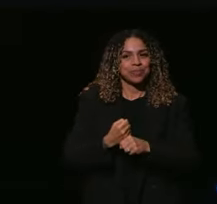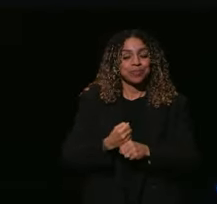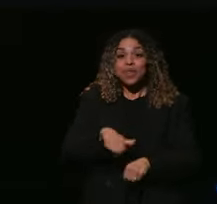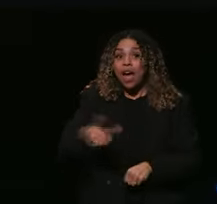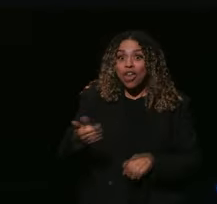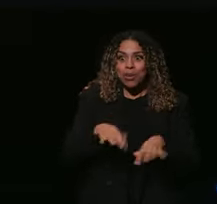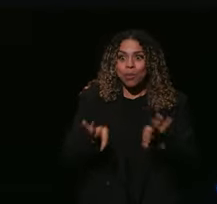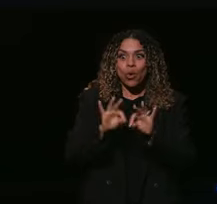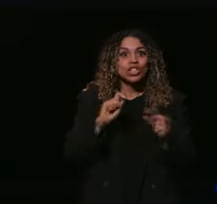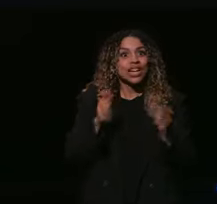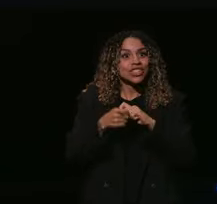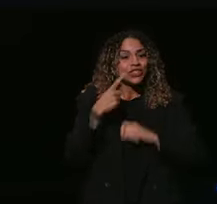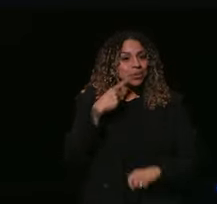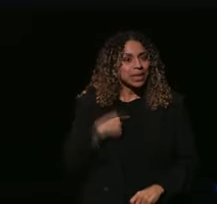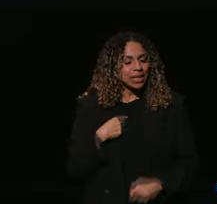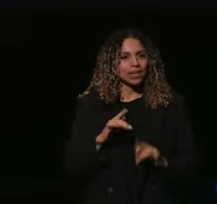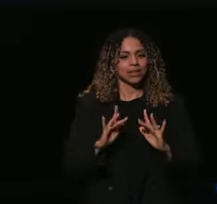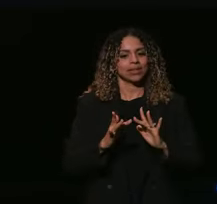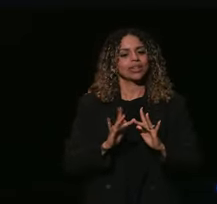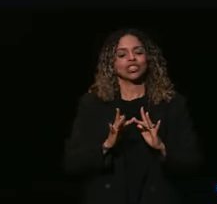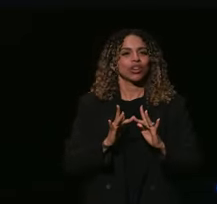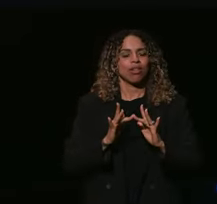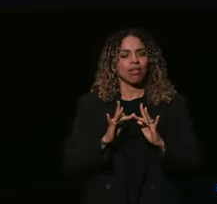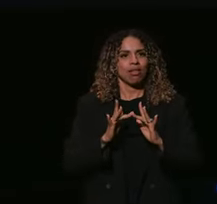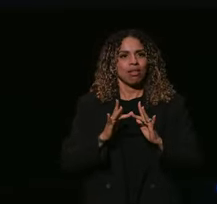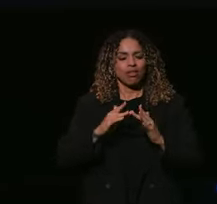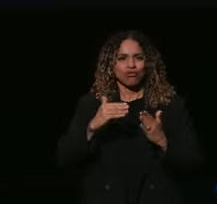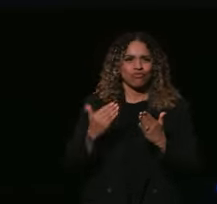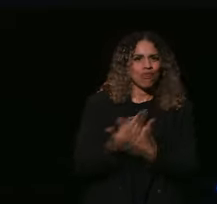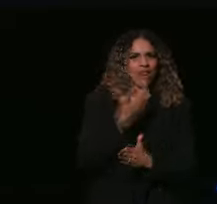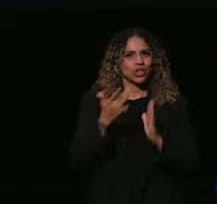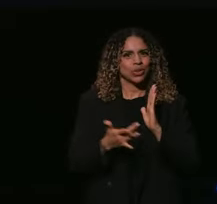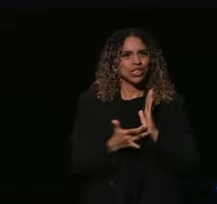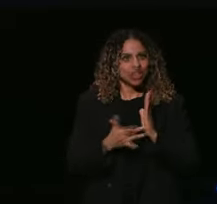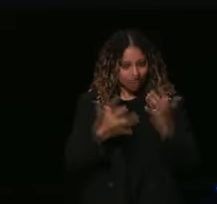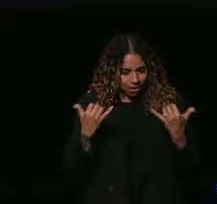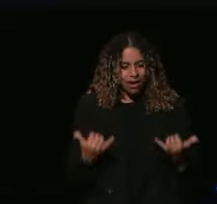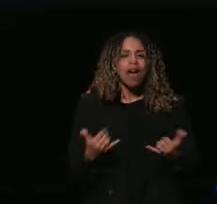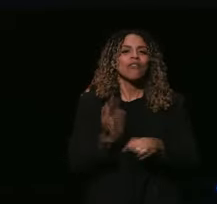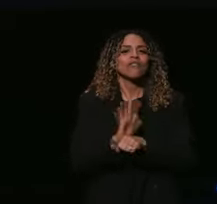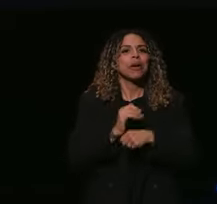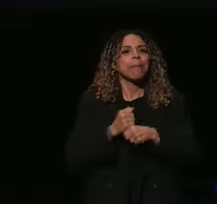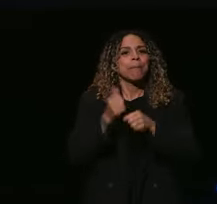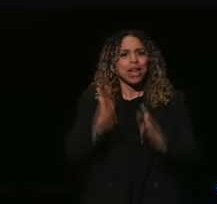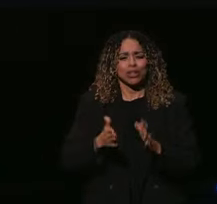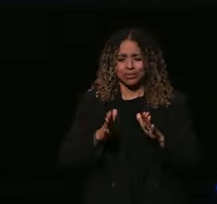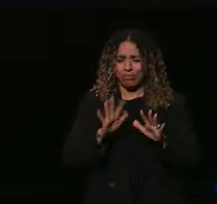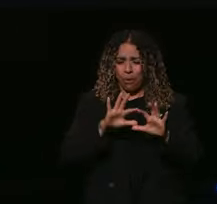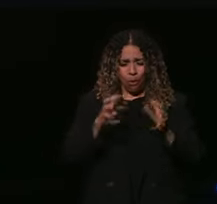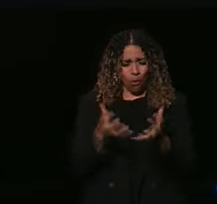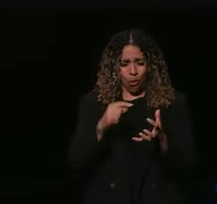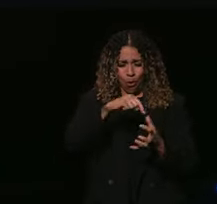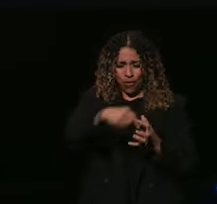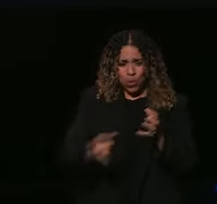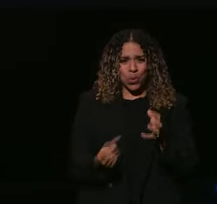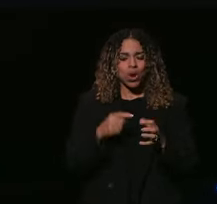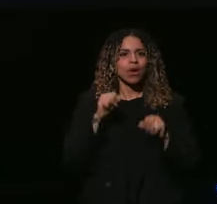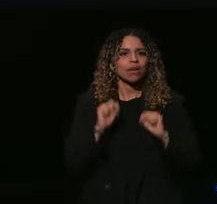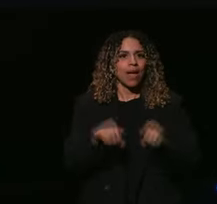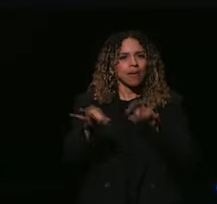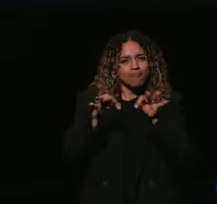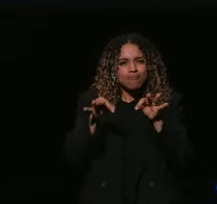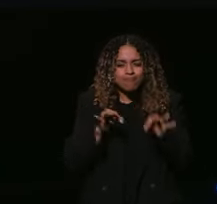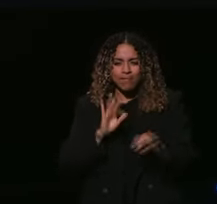for me was that the digital revolution gave filmmakers around the world the ability to tell their own stories in their own unique